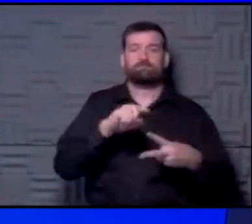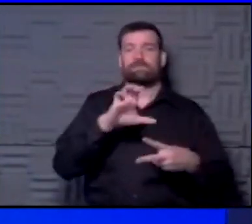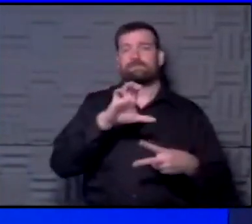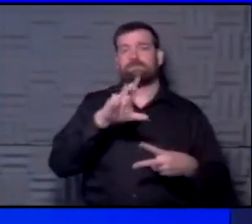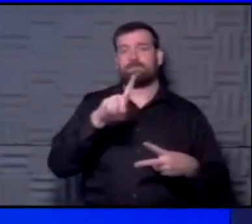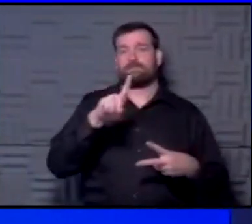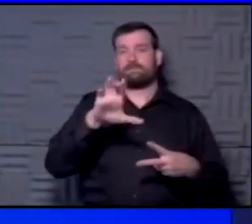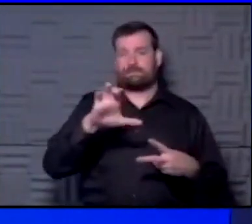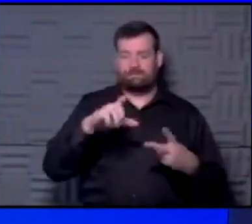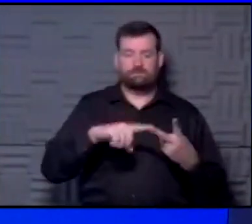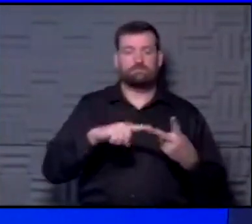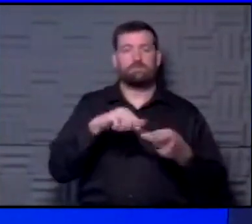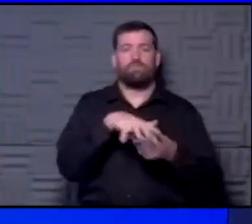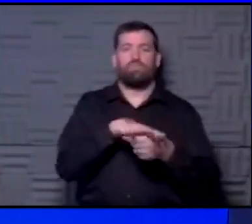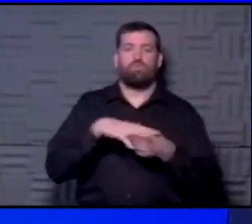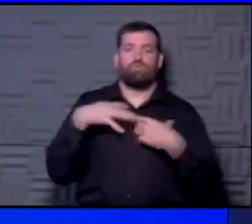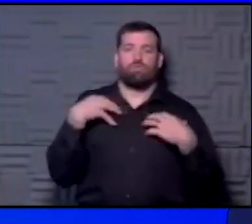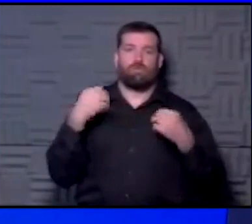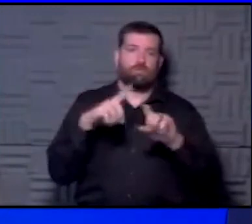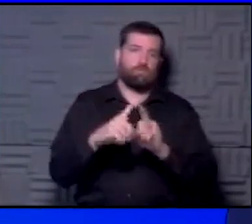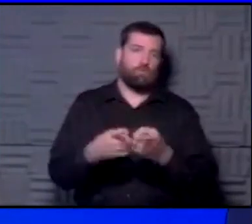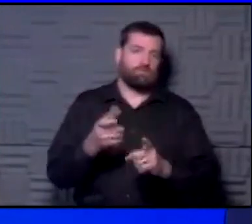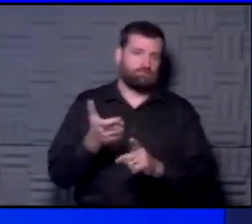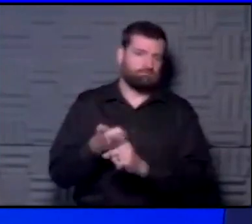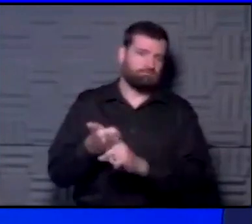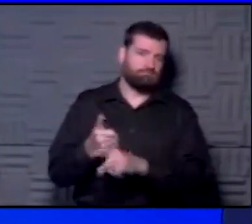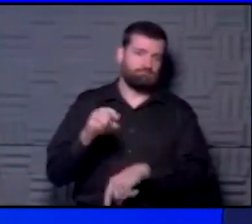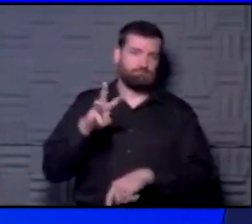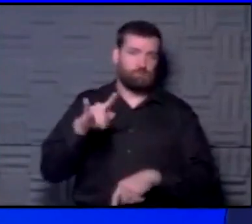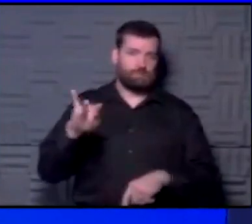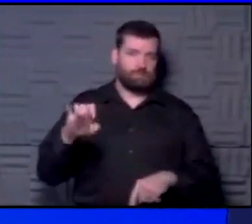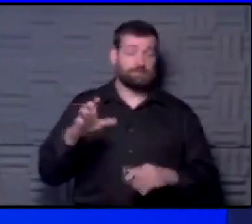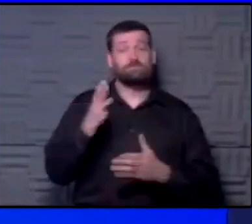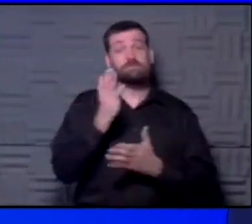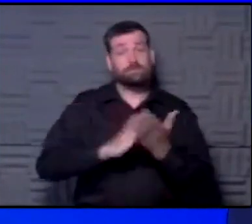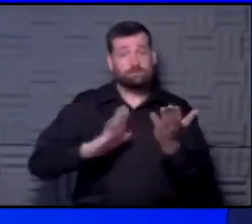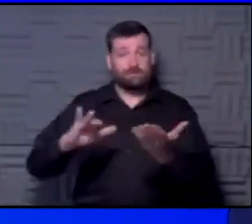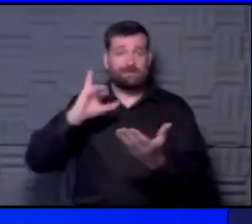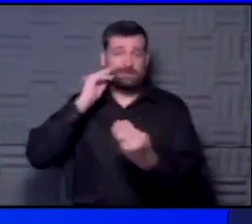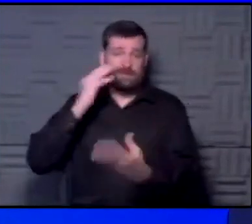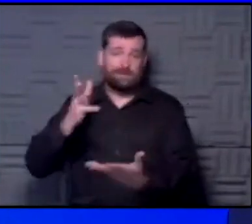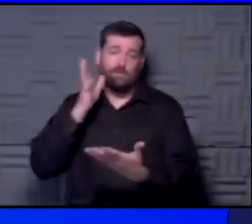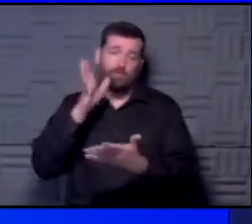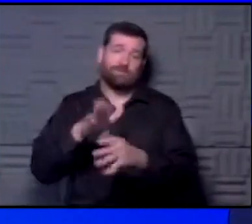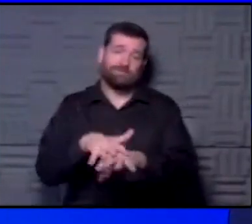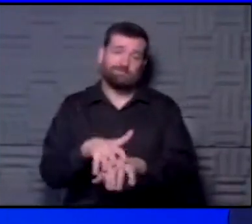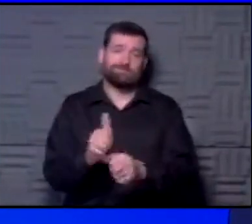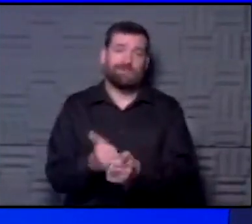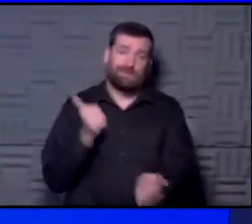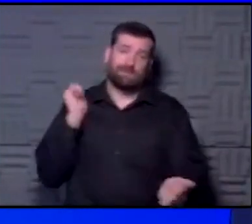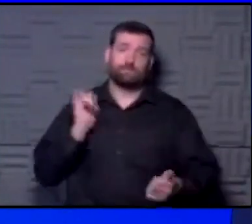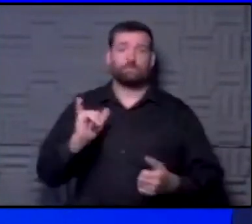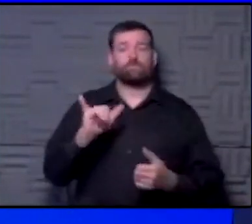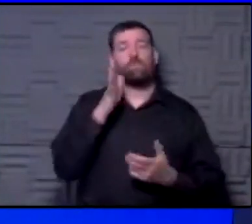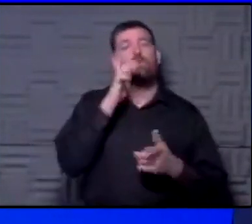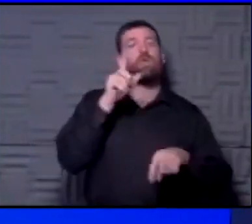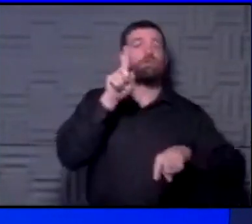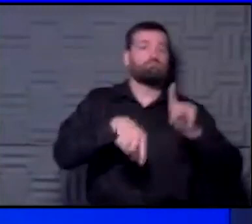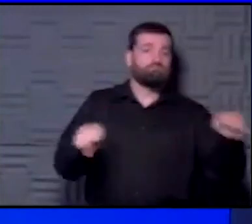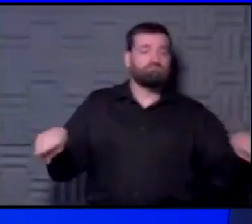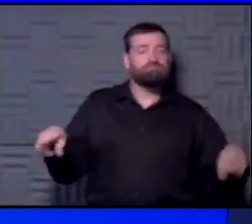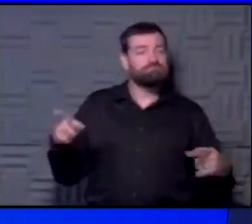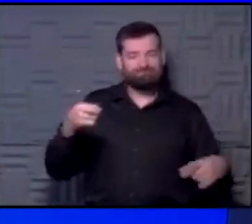CDC and the local health department websites as well, but even some of that data is going to be delayed. So it will change a little bit, so everybody